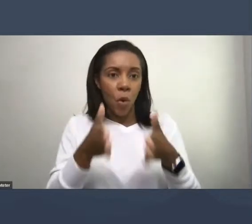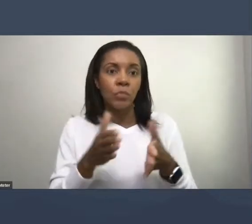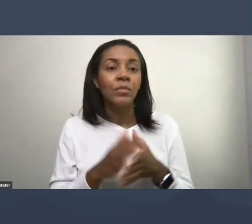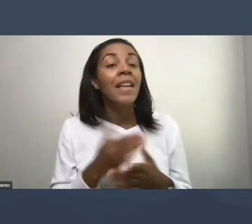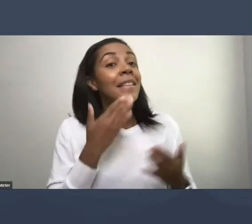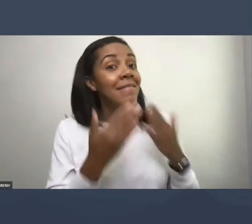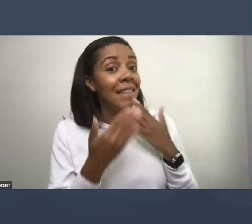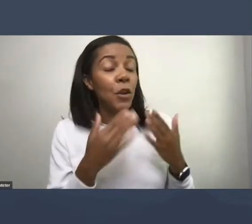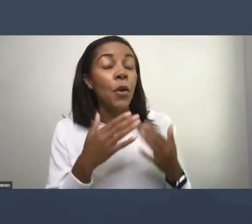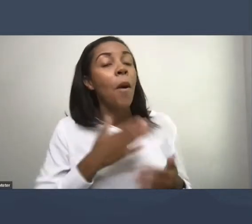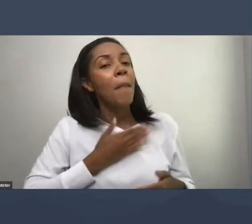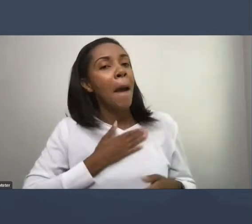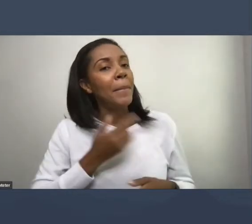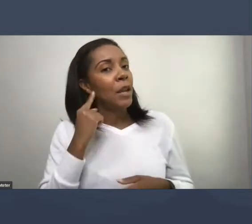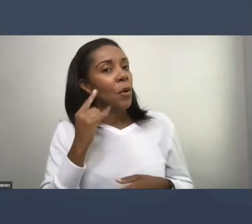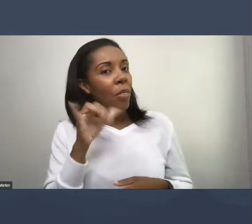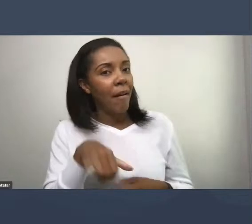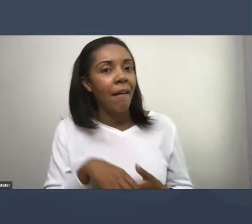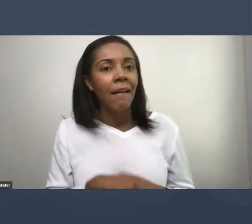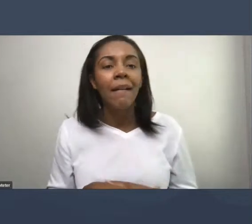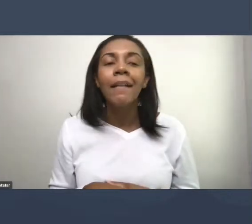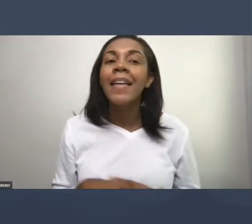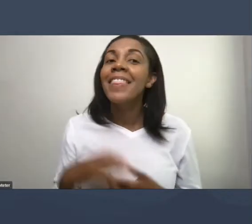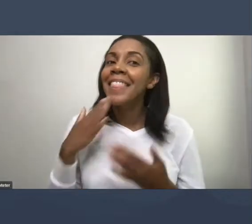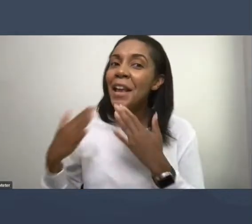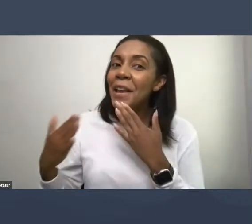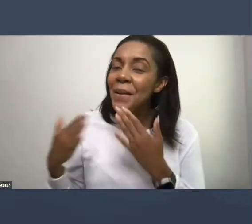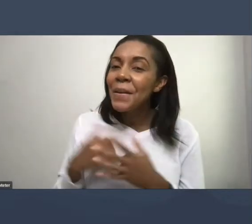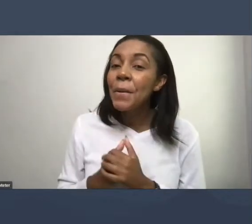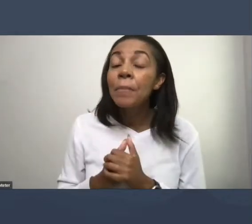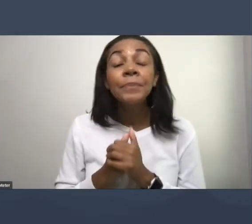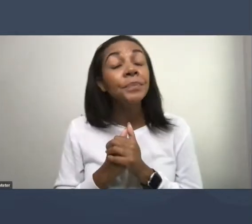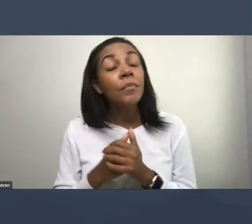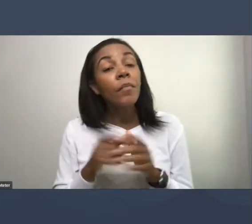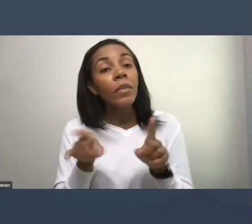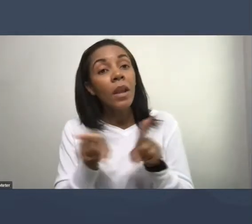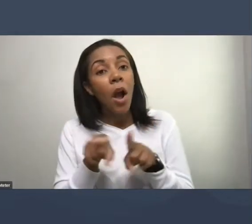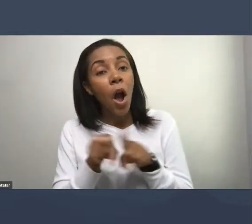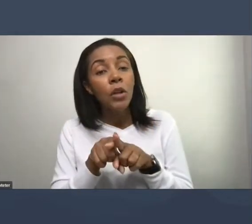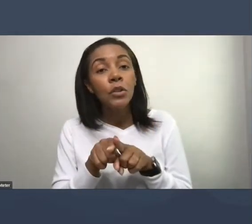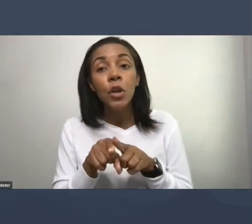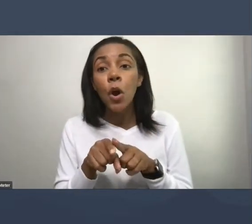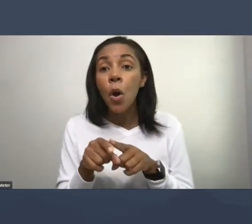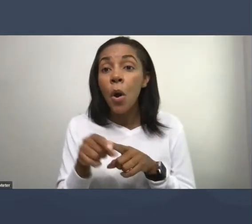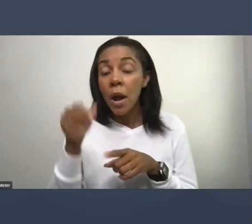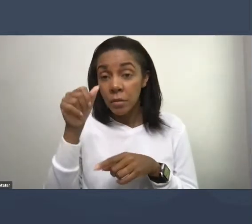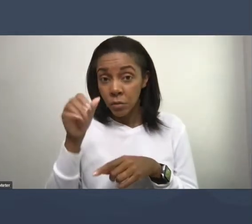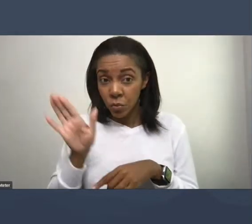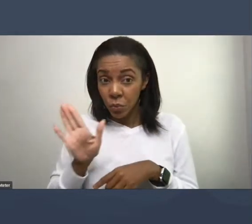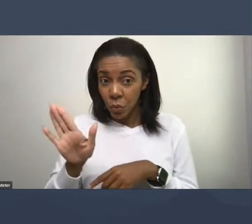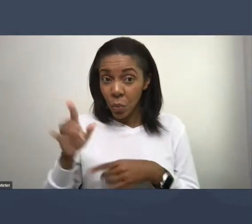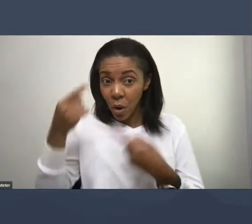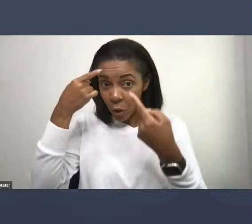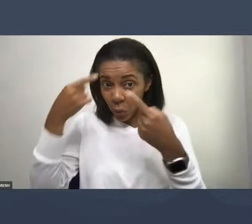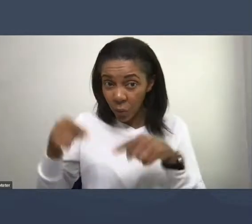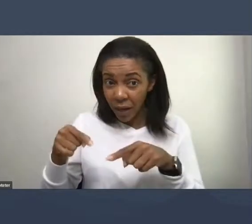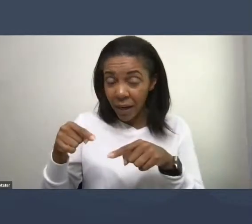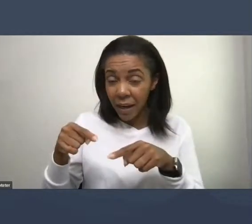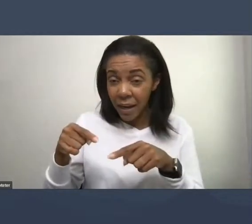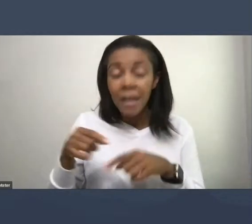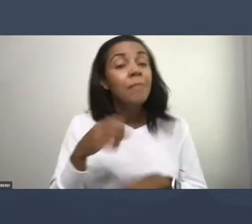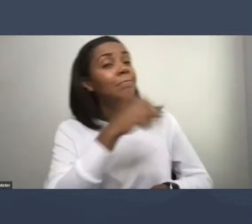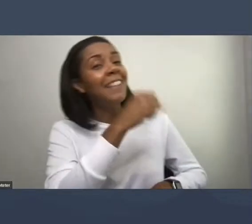thank you. I'm glad to hear that. Thank you. Okay, thank you. And, Mr. Connect, do you agree?